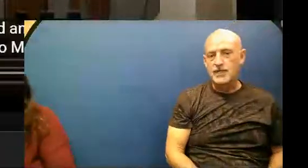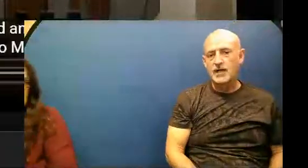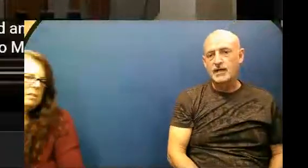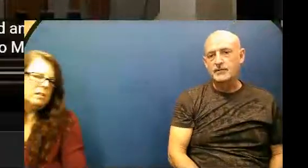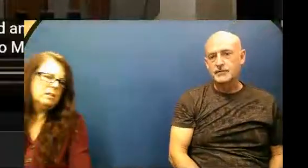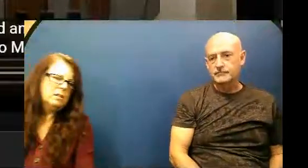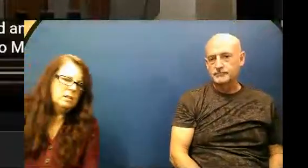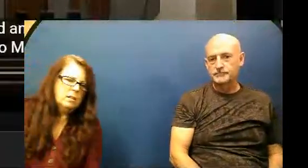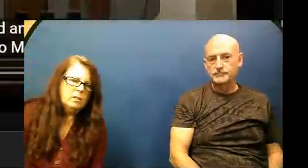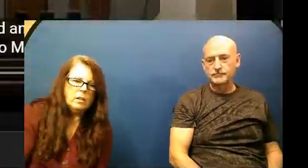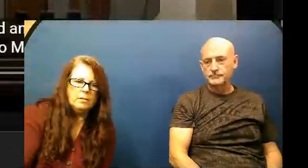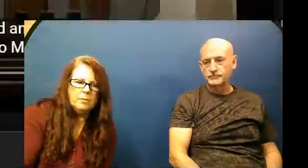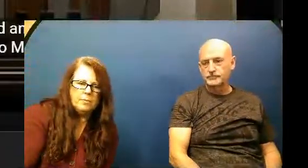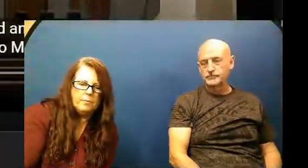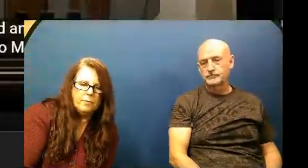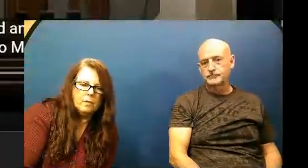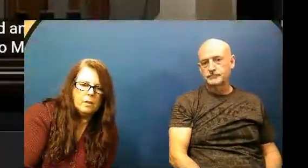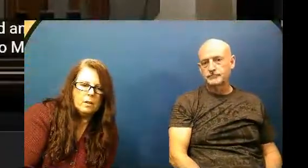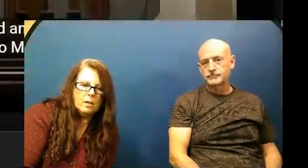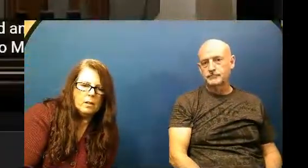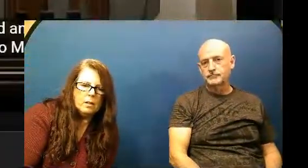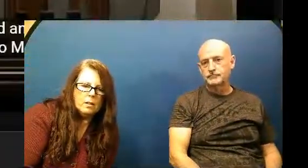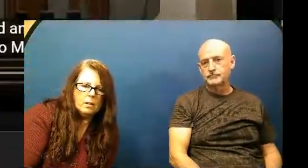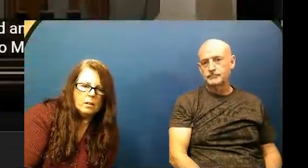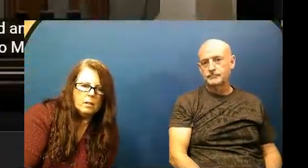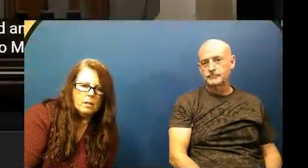Where's? I don't know. Okay.